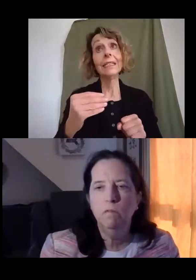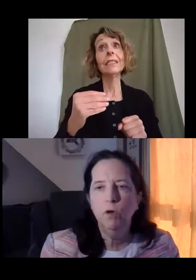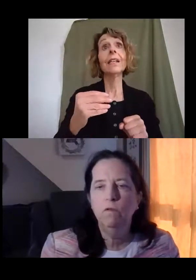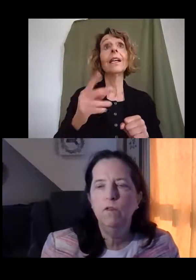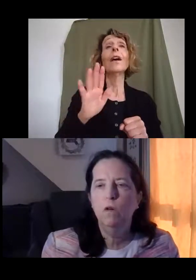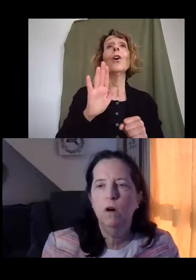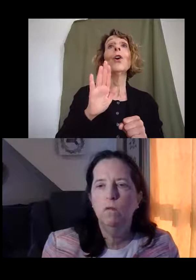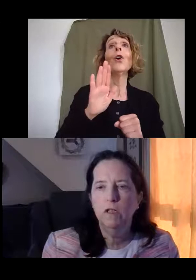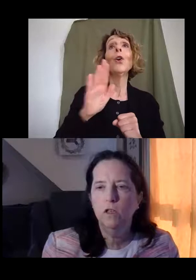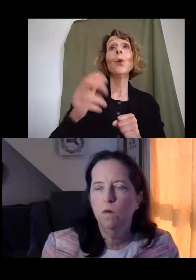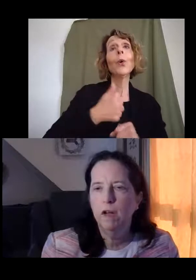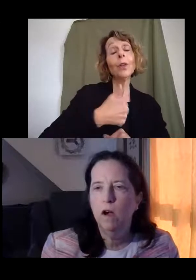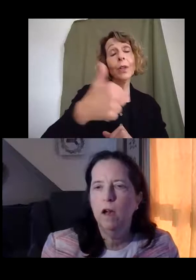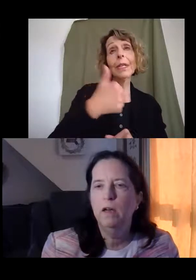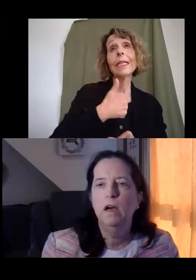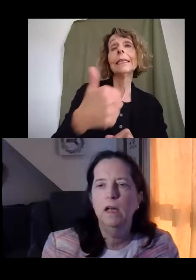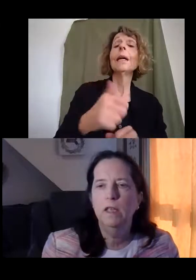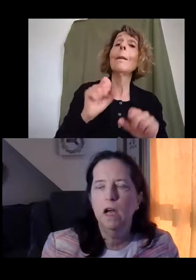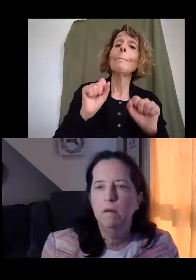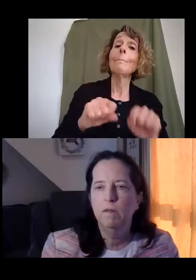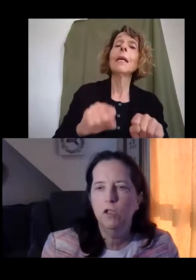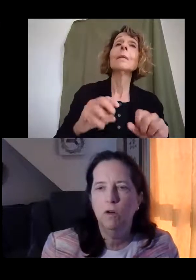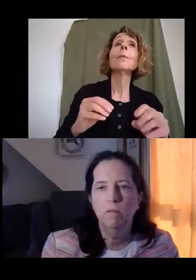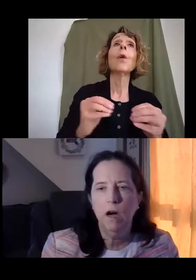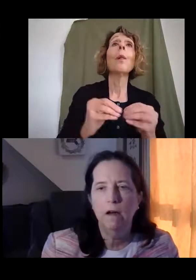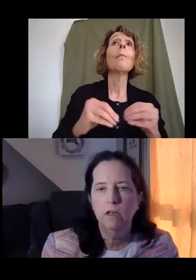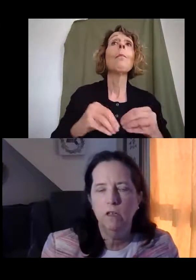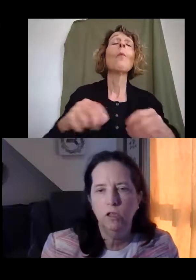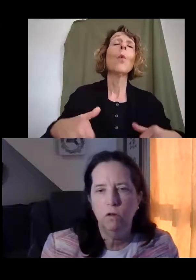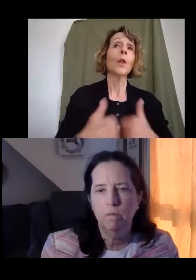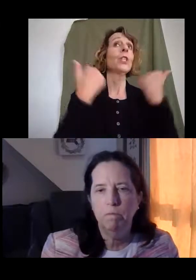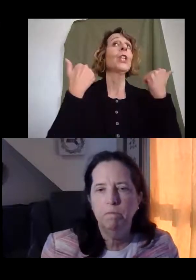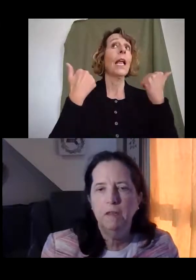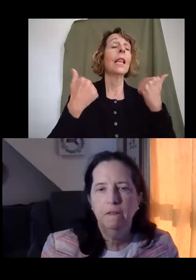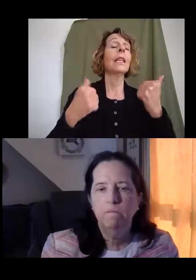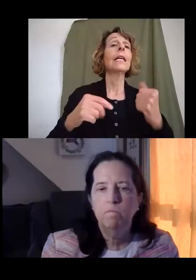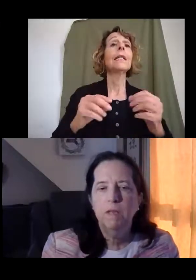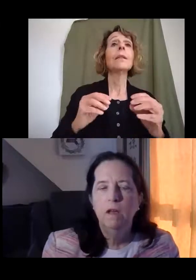is removed or what's going on at the time of the storm or after the storm.